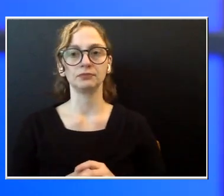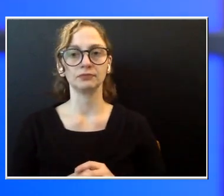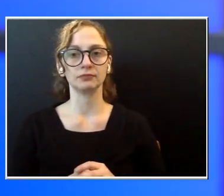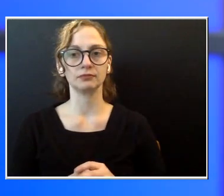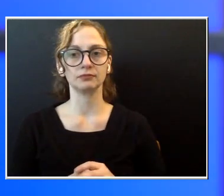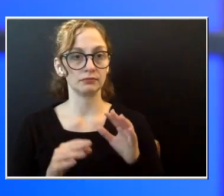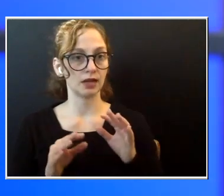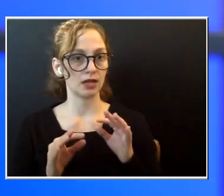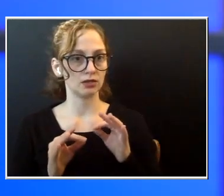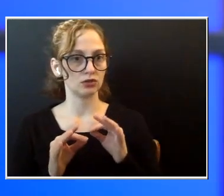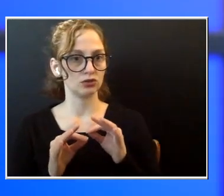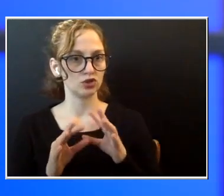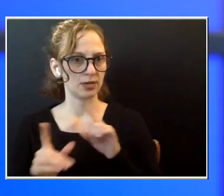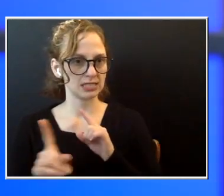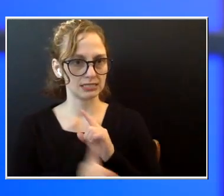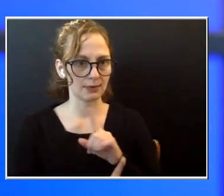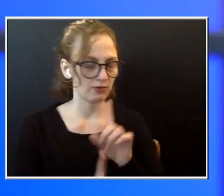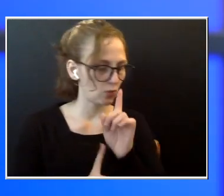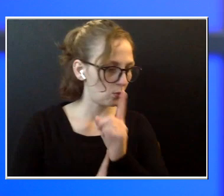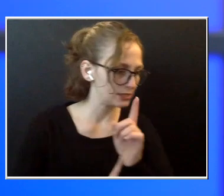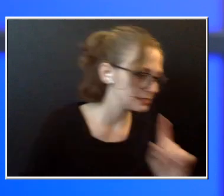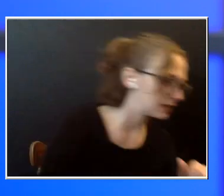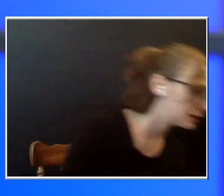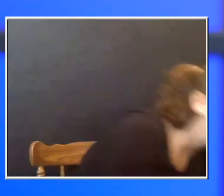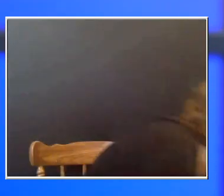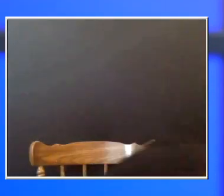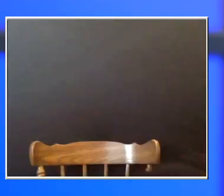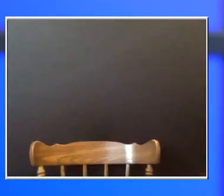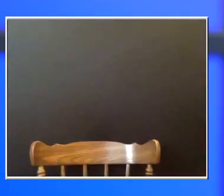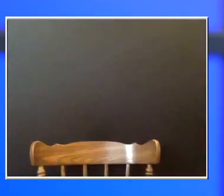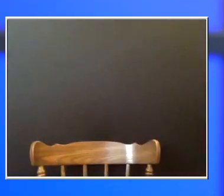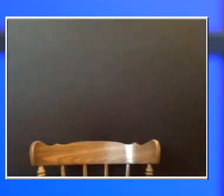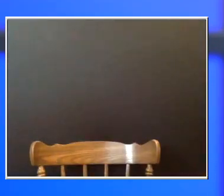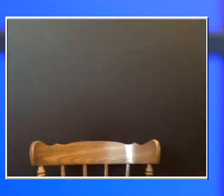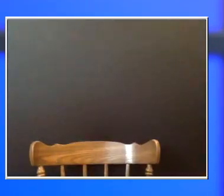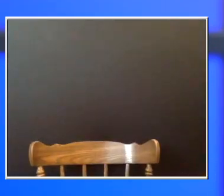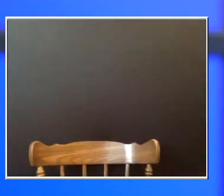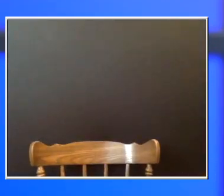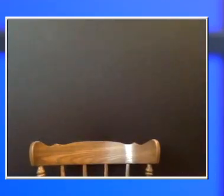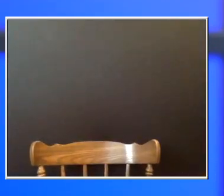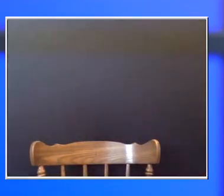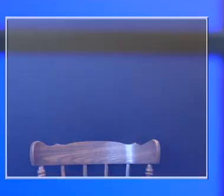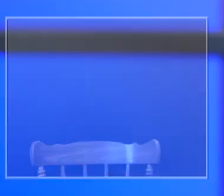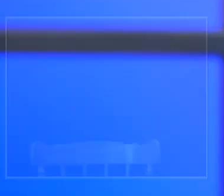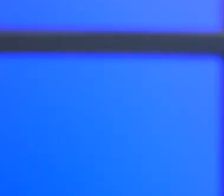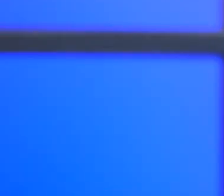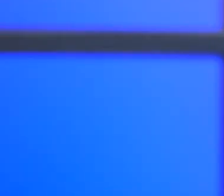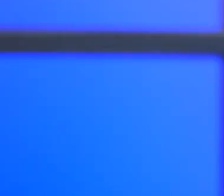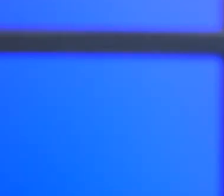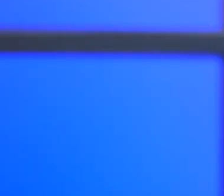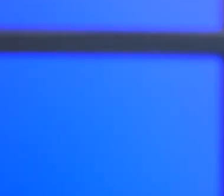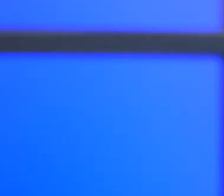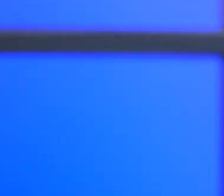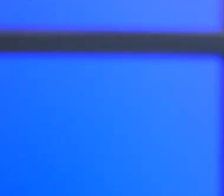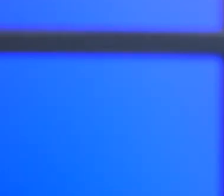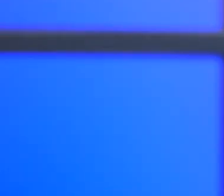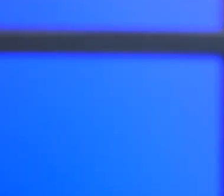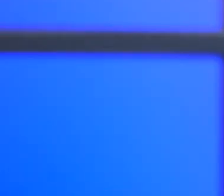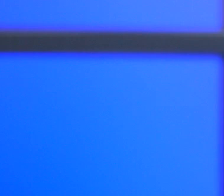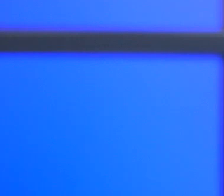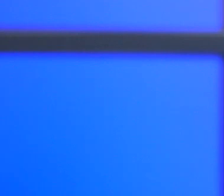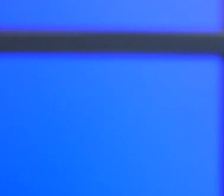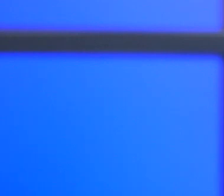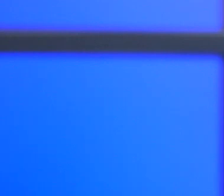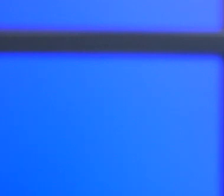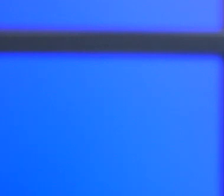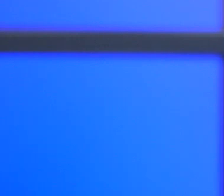is no penalty associated with that. I mean, obviously, in any research study, you can withdraw your consent. Now, the only complicated matter